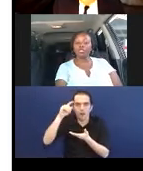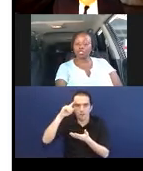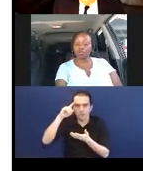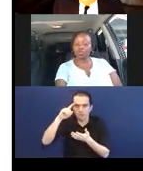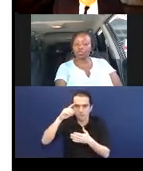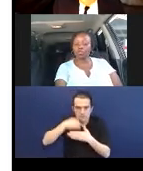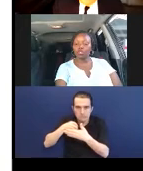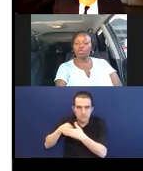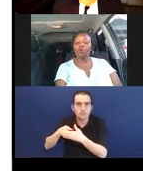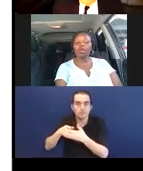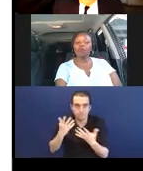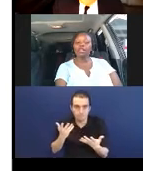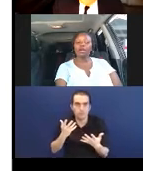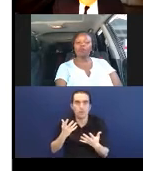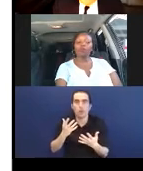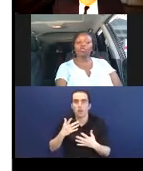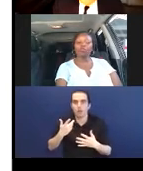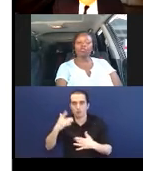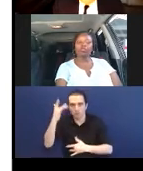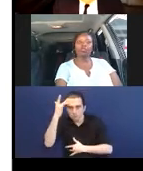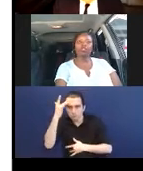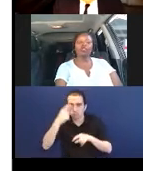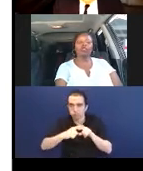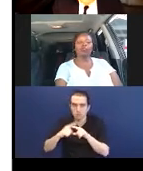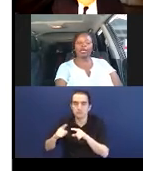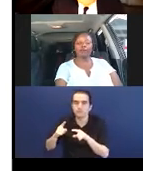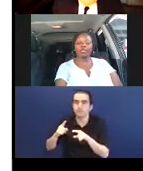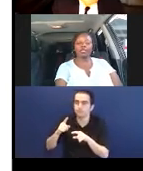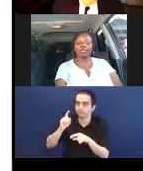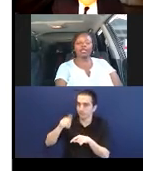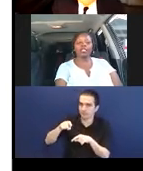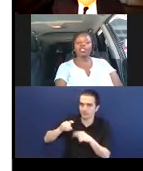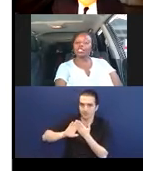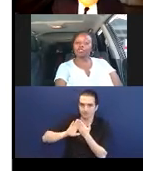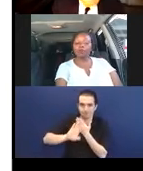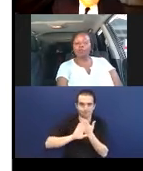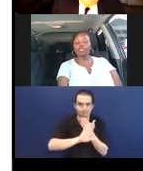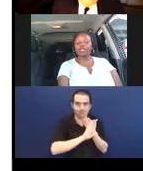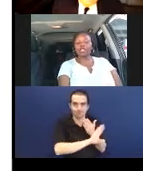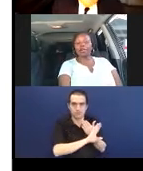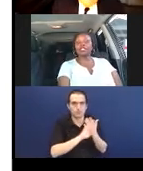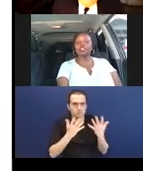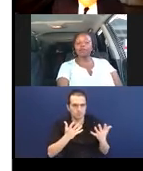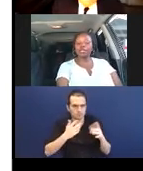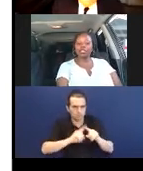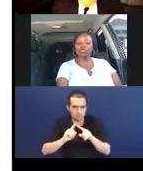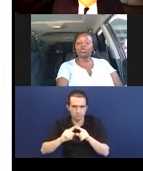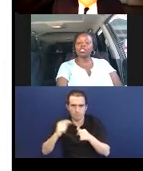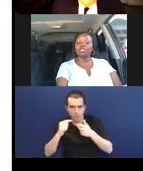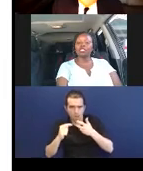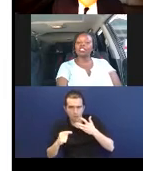residential institutions who have become hotspots for pandemics. Instead of prioritizing emergency measures